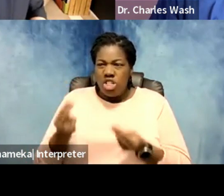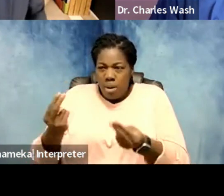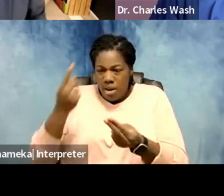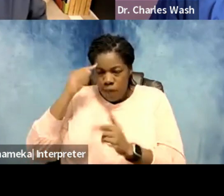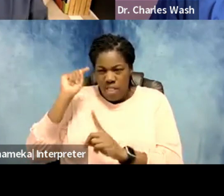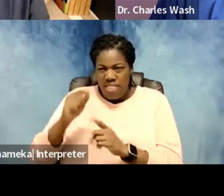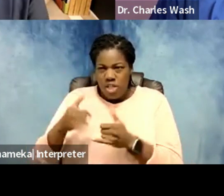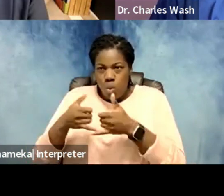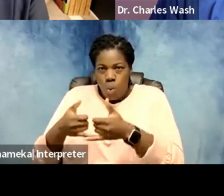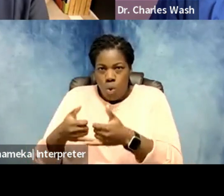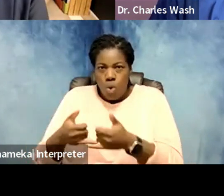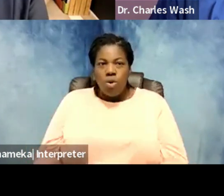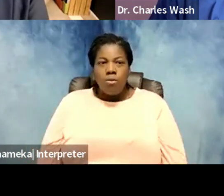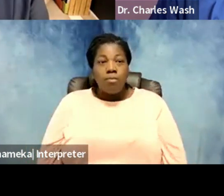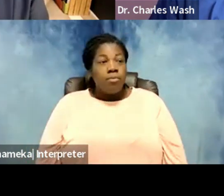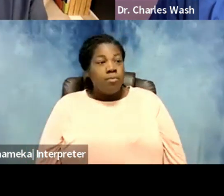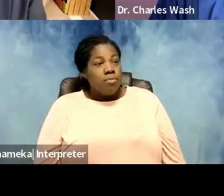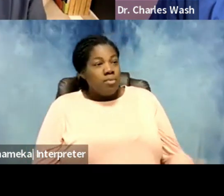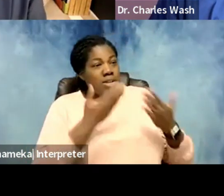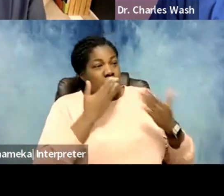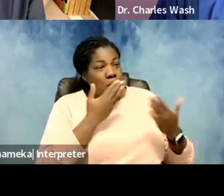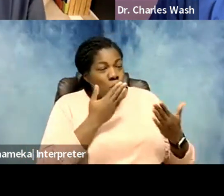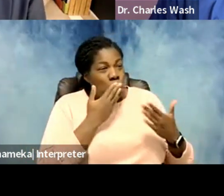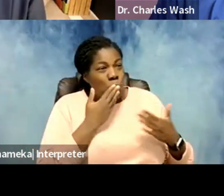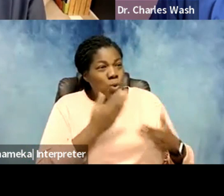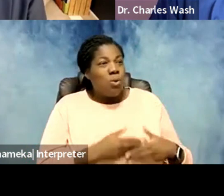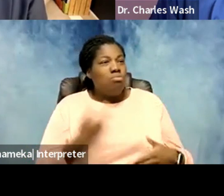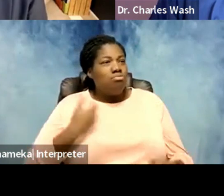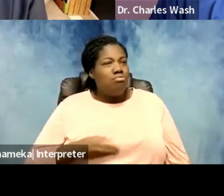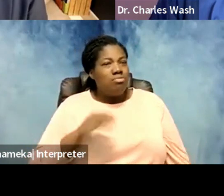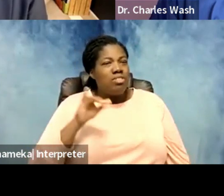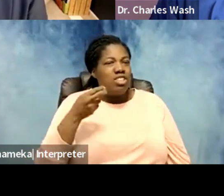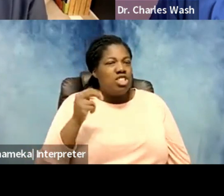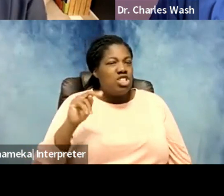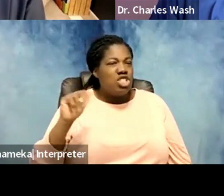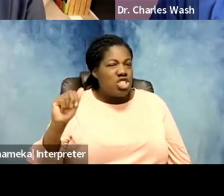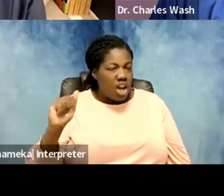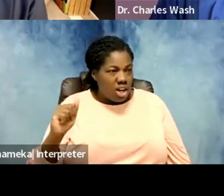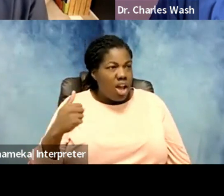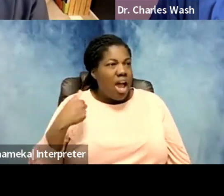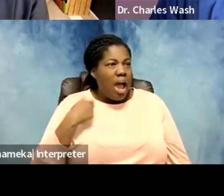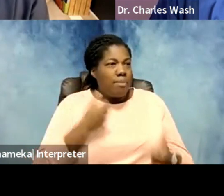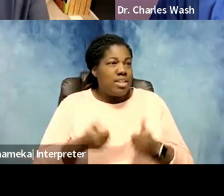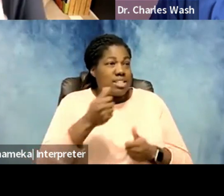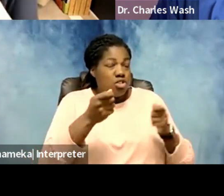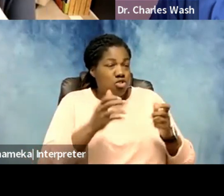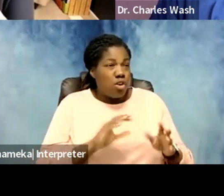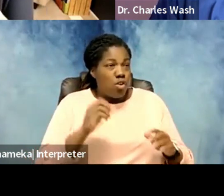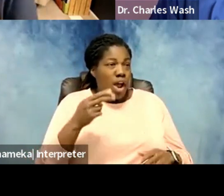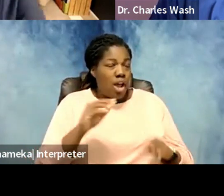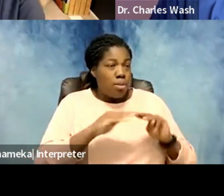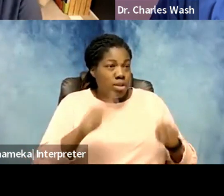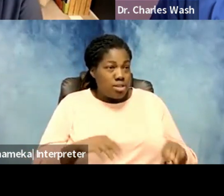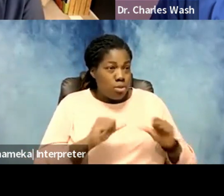award. Well, thanks, Dr. Wash. Hello, everyone. My name is Jonna McEntee, and I'm the Executive Director of the Ohio